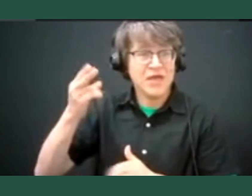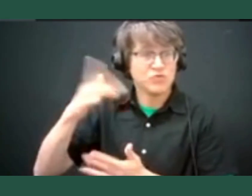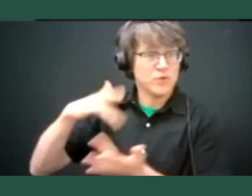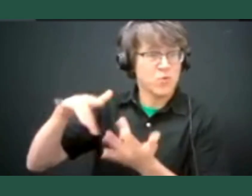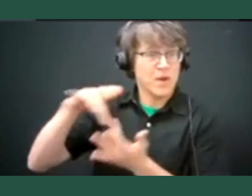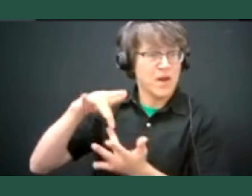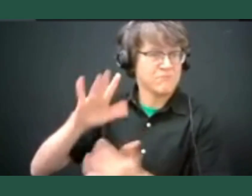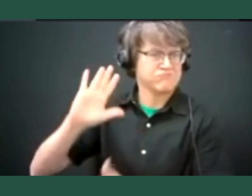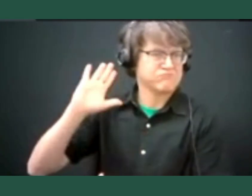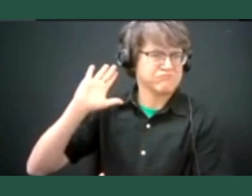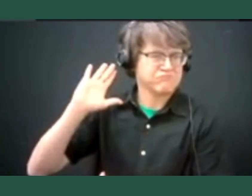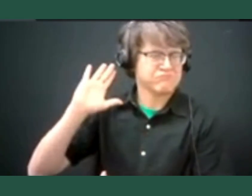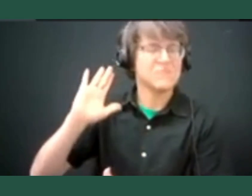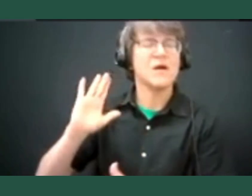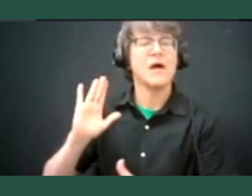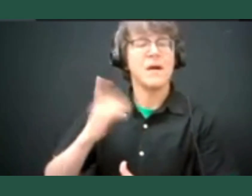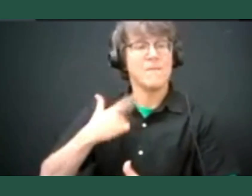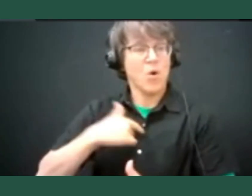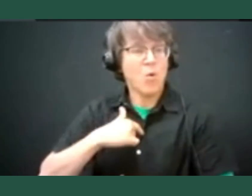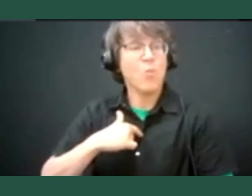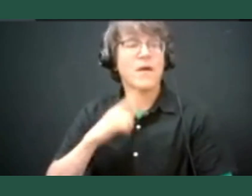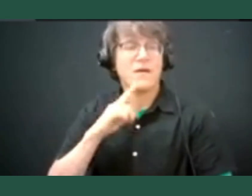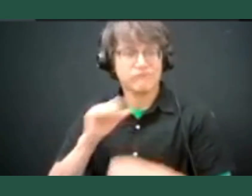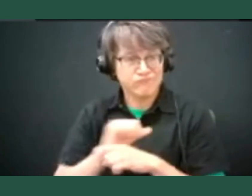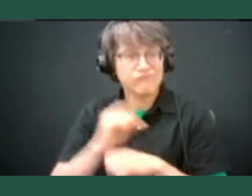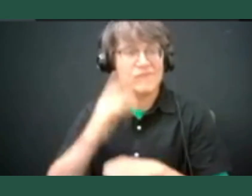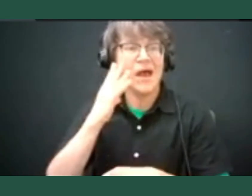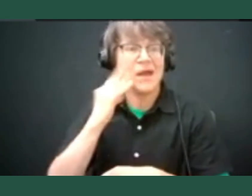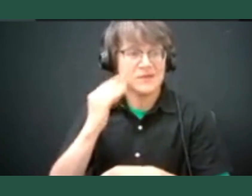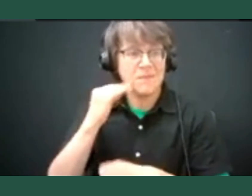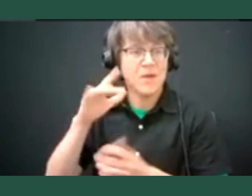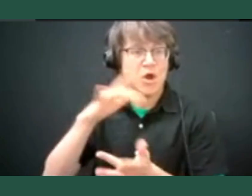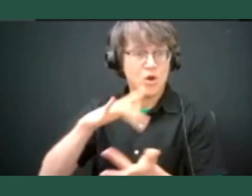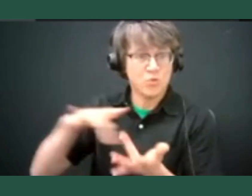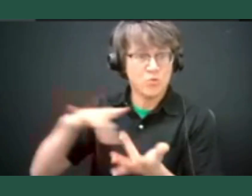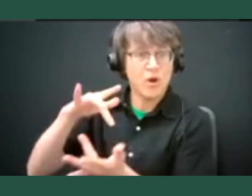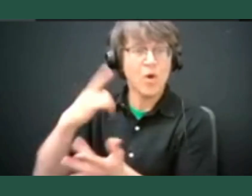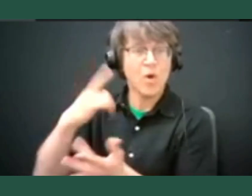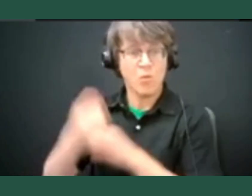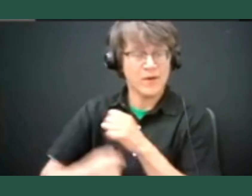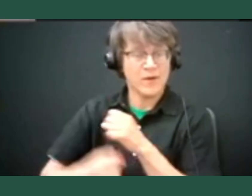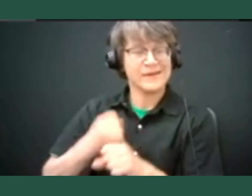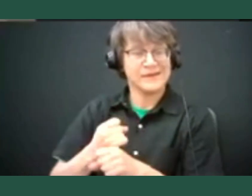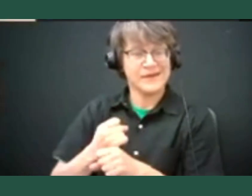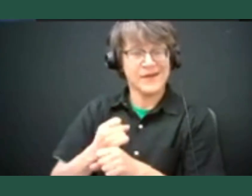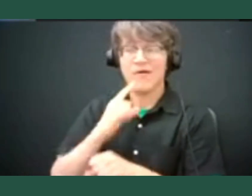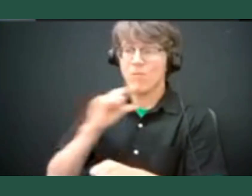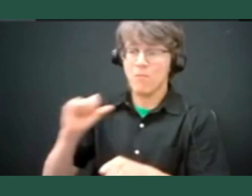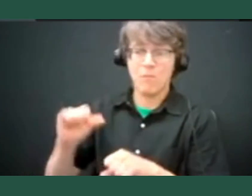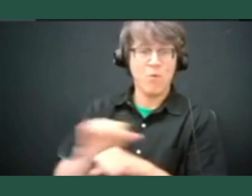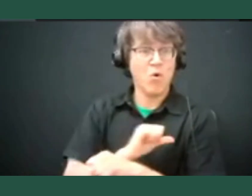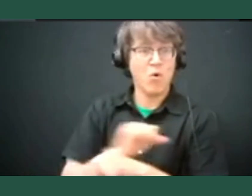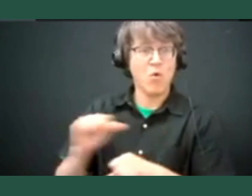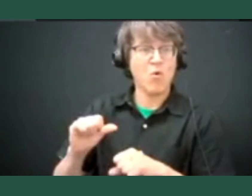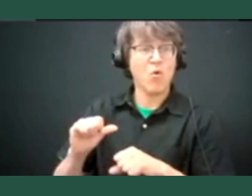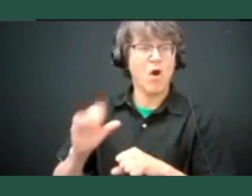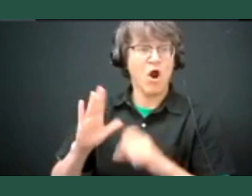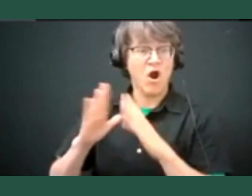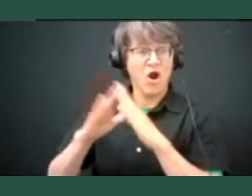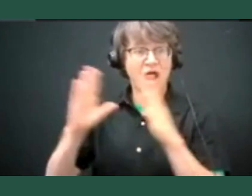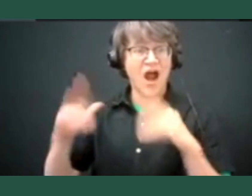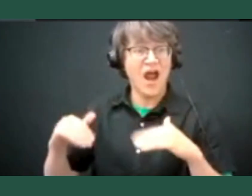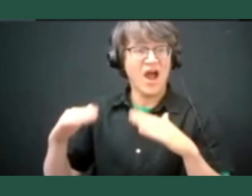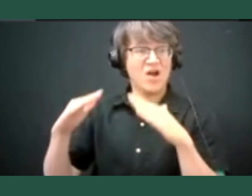time. But we experienced a tornado one year that literally almost tore the roof off